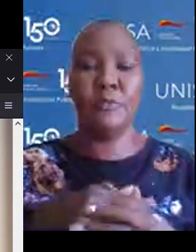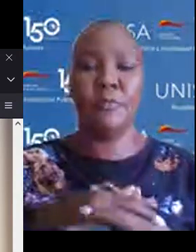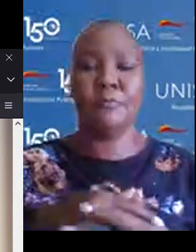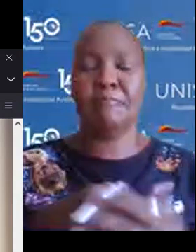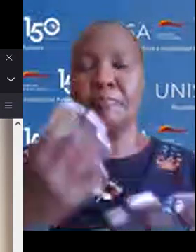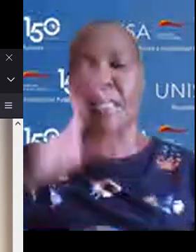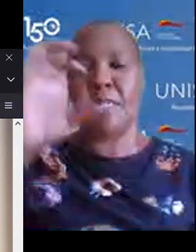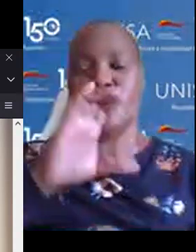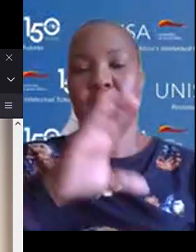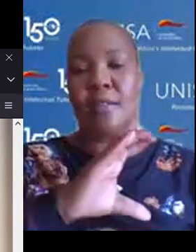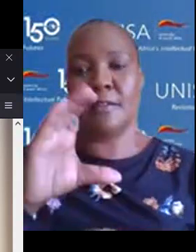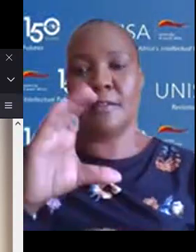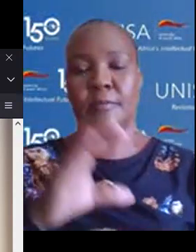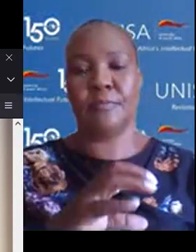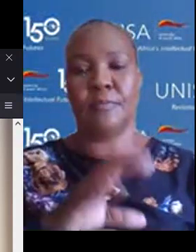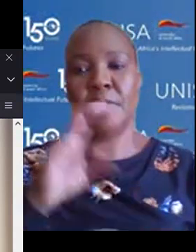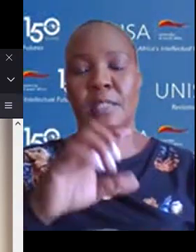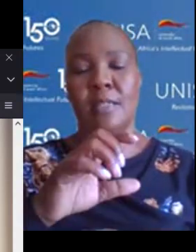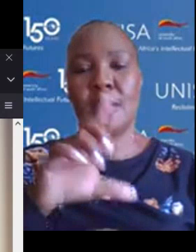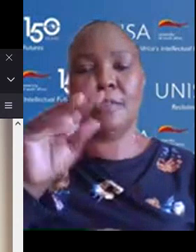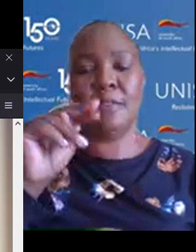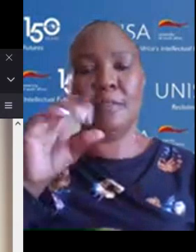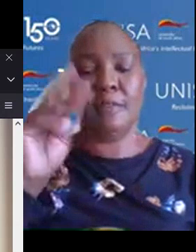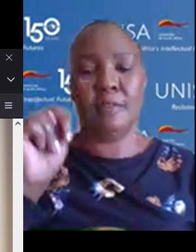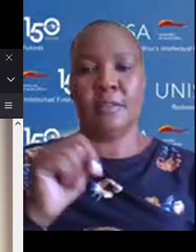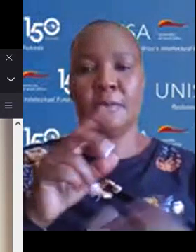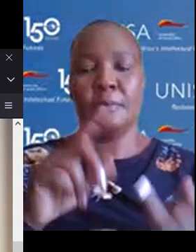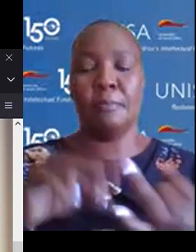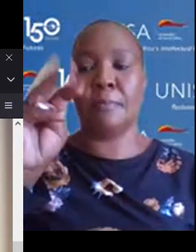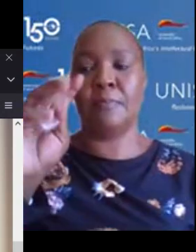Cape is East London, Tata, Kibera.